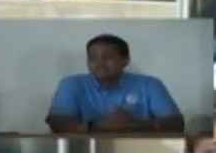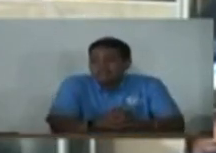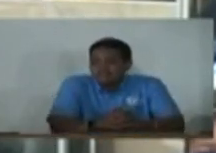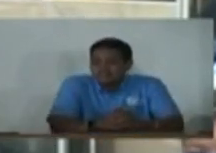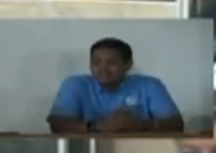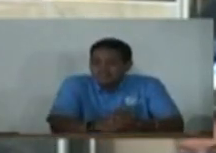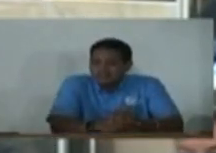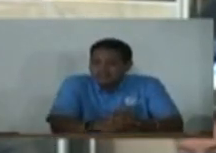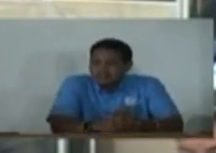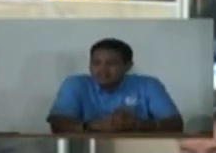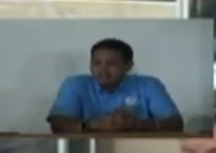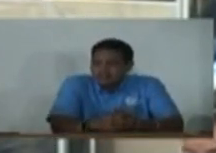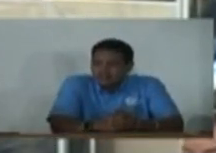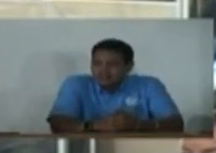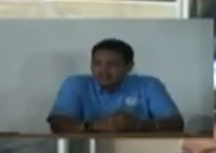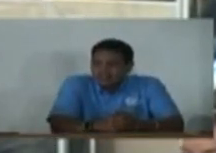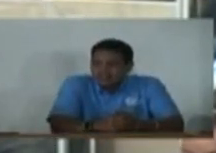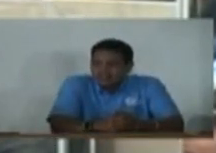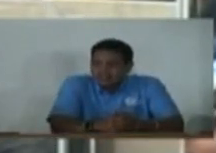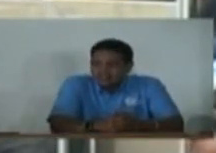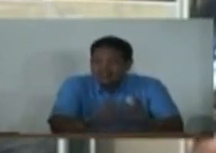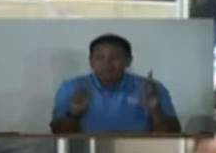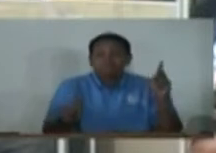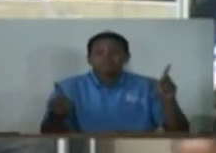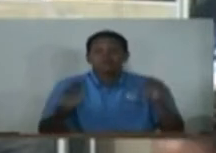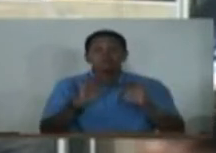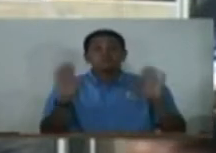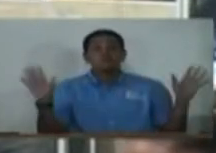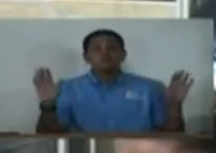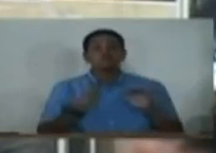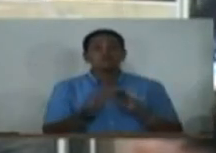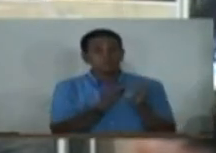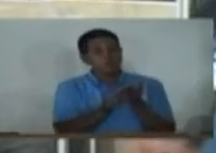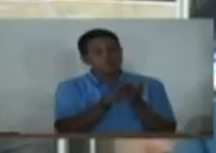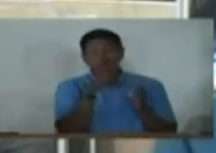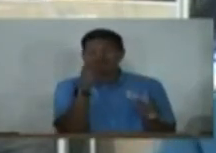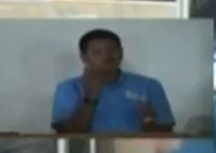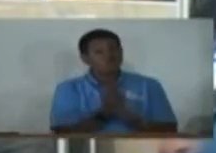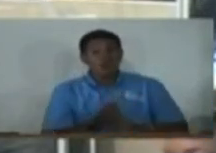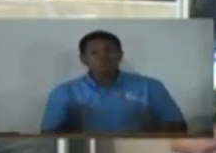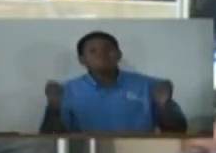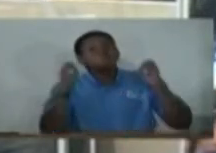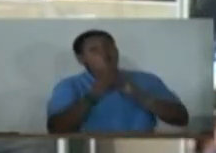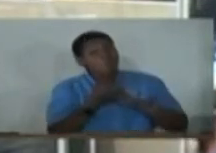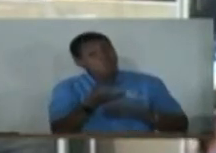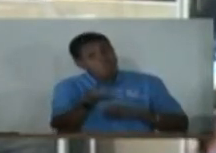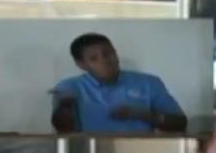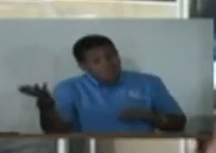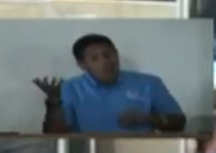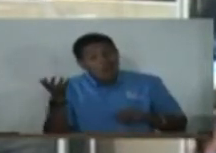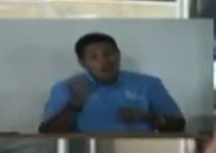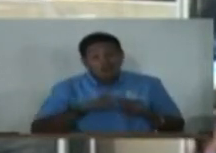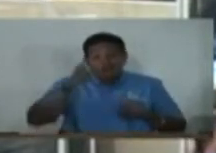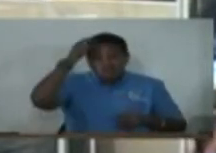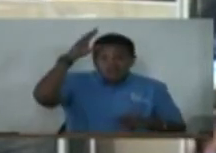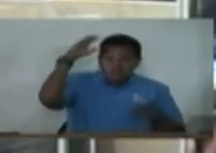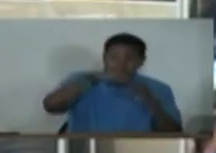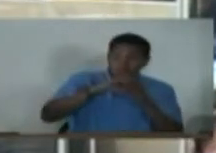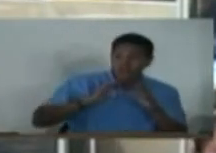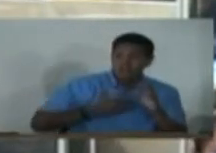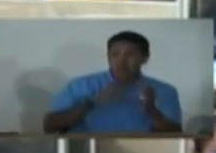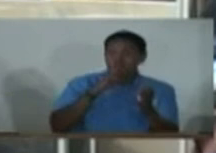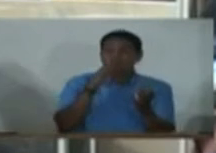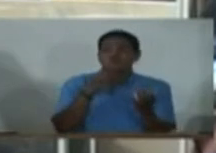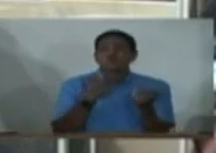The undercounting of the population. So, Madam Speaker, the point I'm making is that a part of our... We are trying to